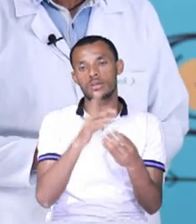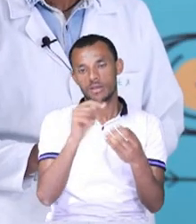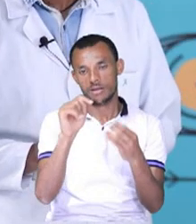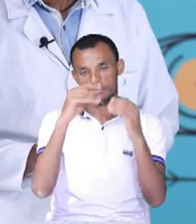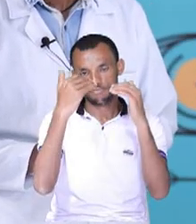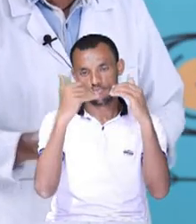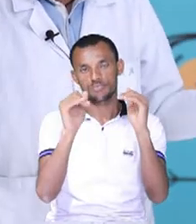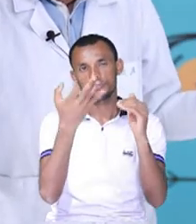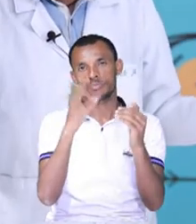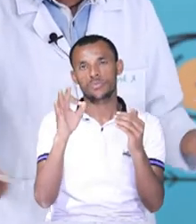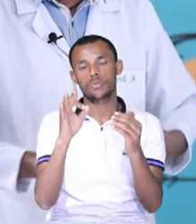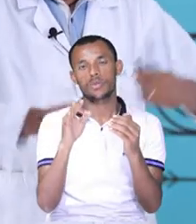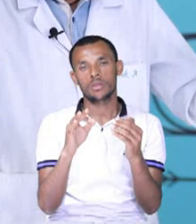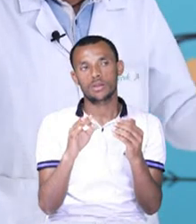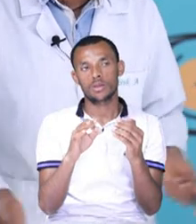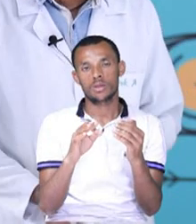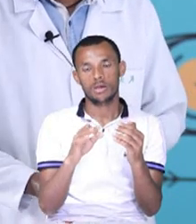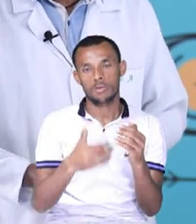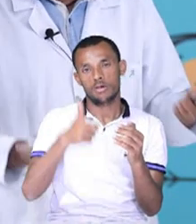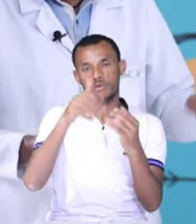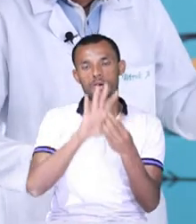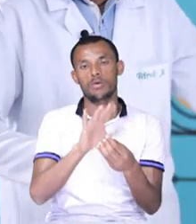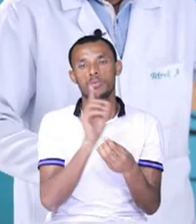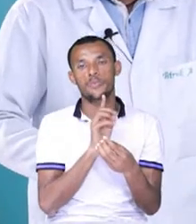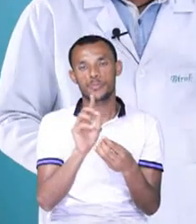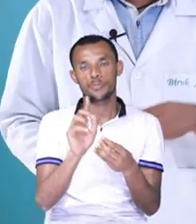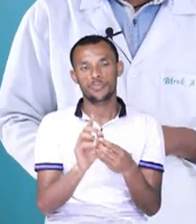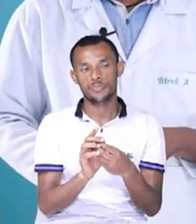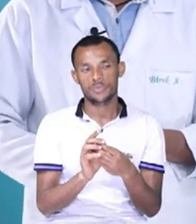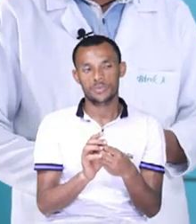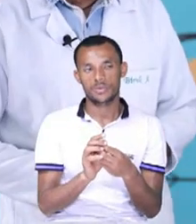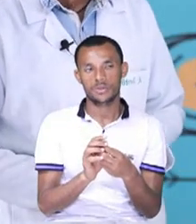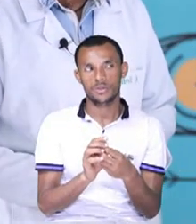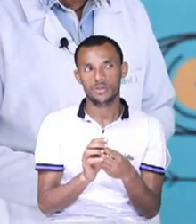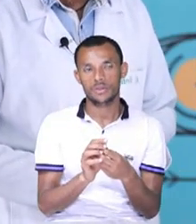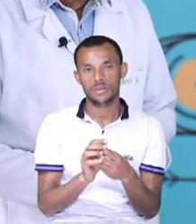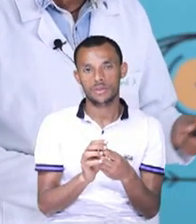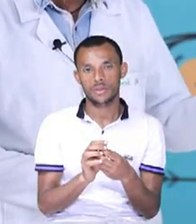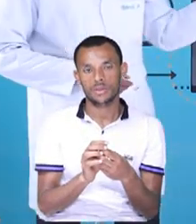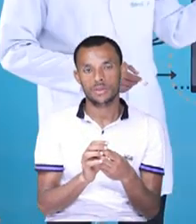reaction. What are the factors? What are the major factors that affect the rate of chemical reaction?